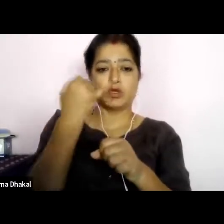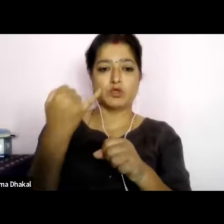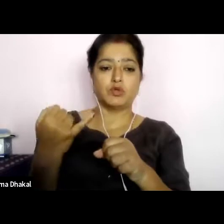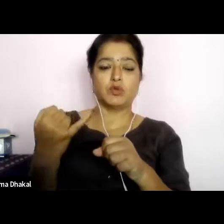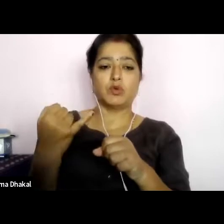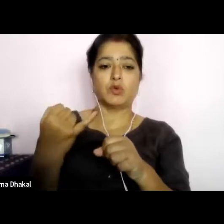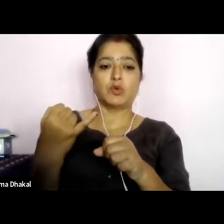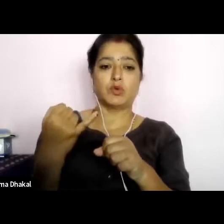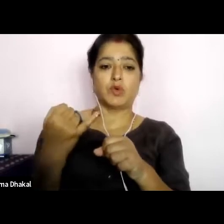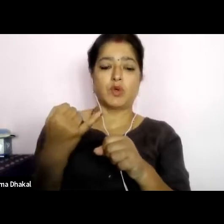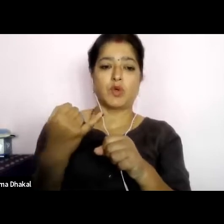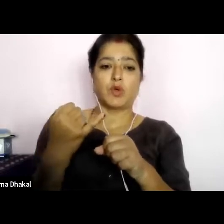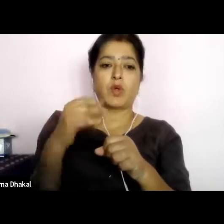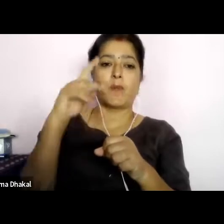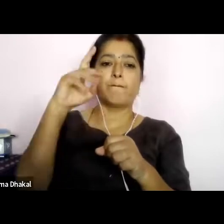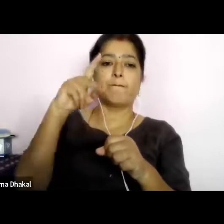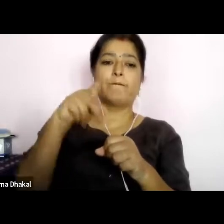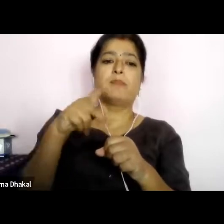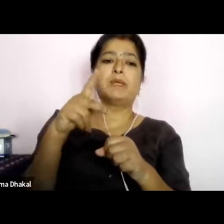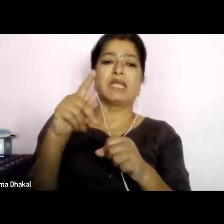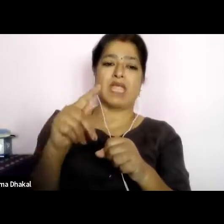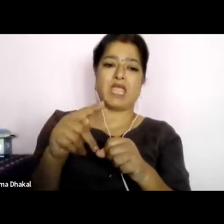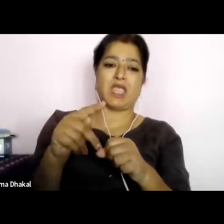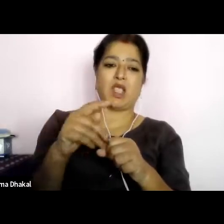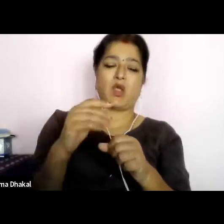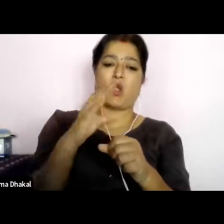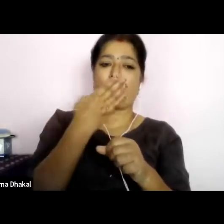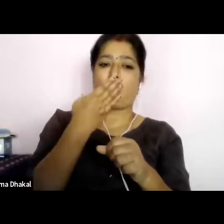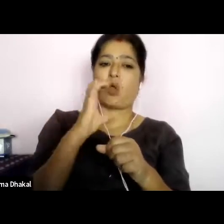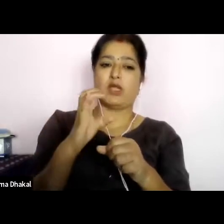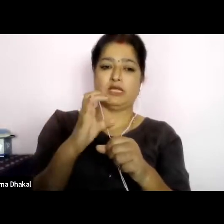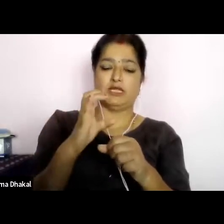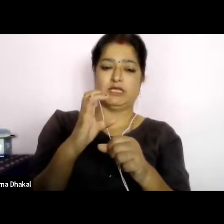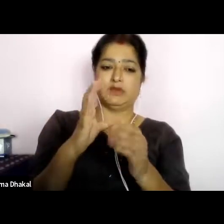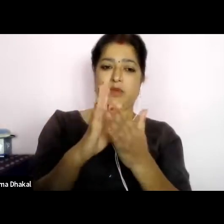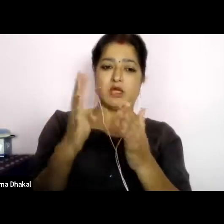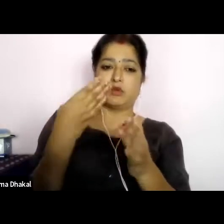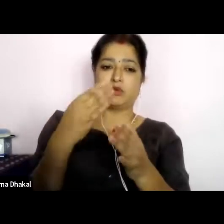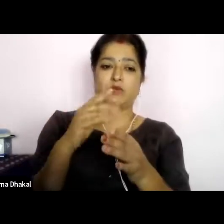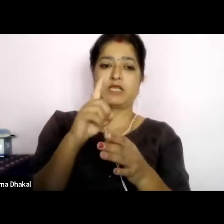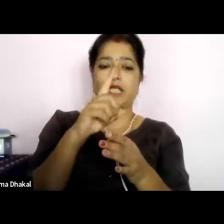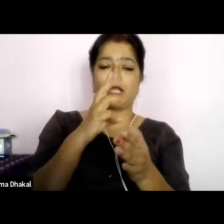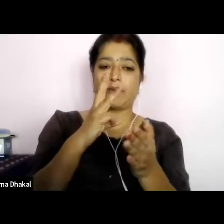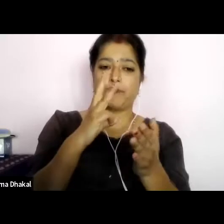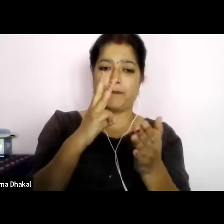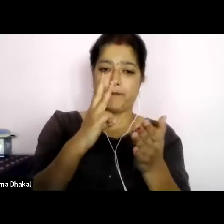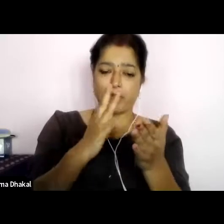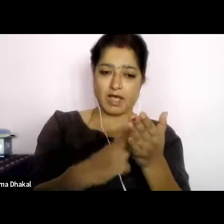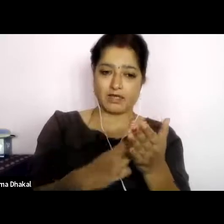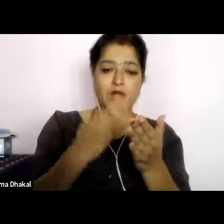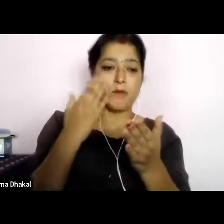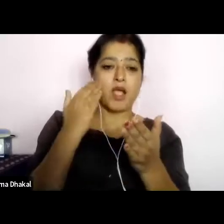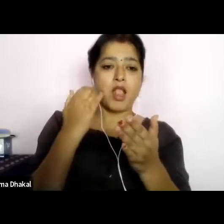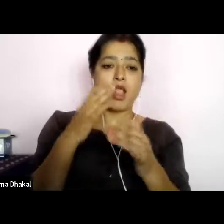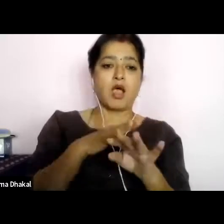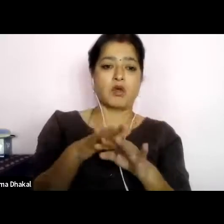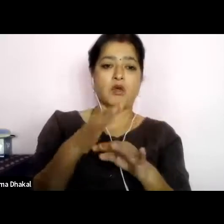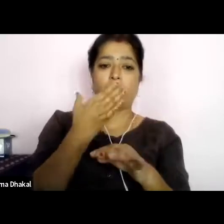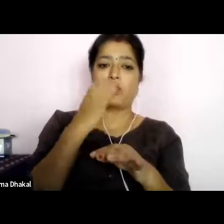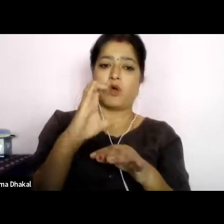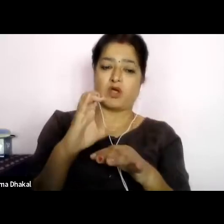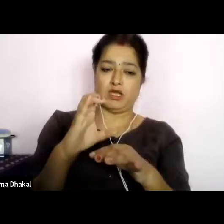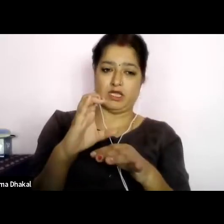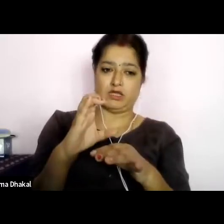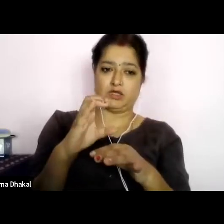She's engaged in research and links her academic work to advocacy. She also contributes as an expert of disability